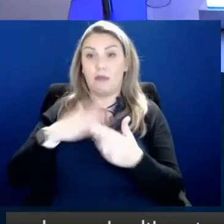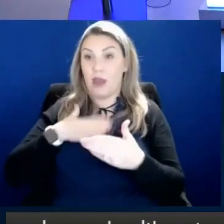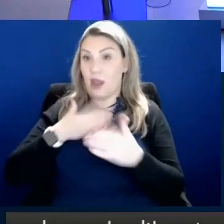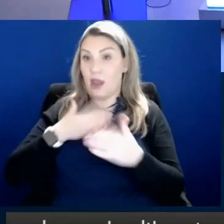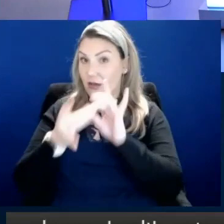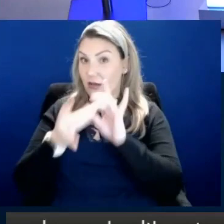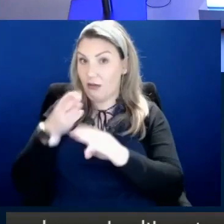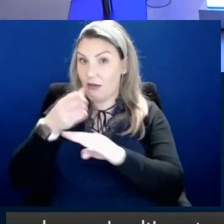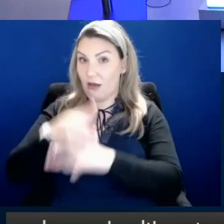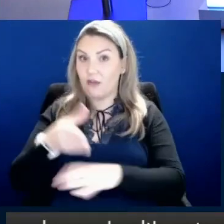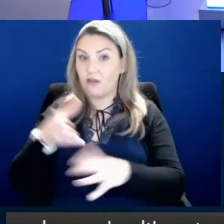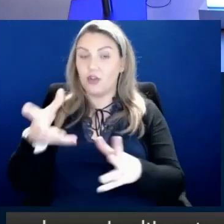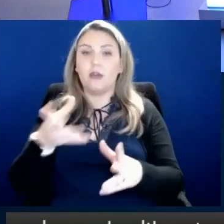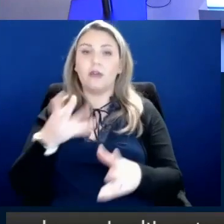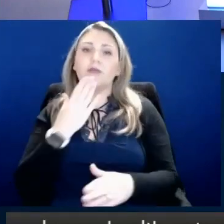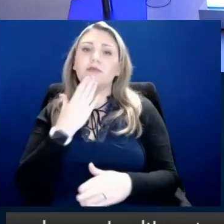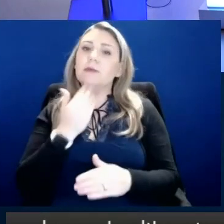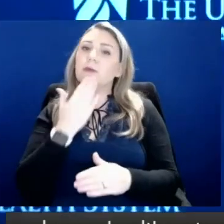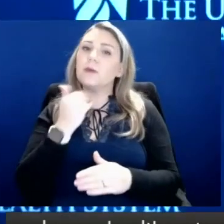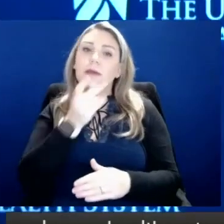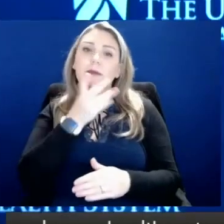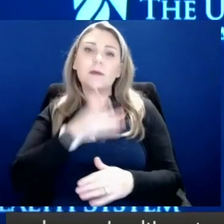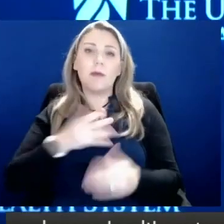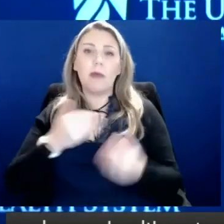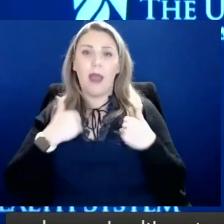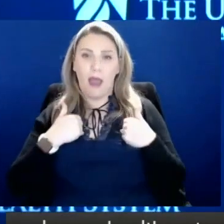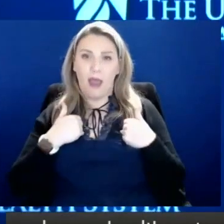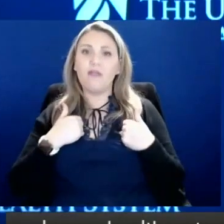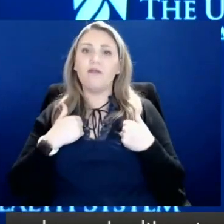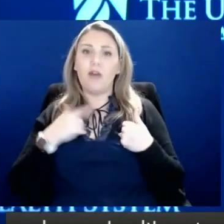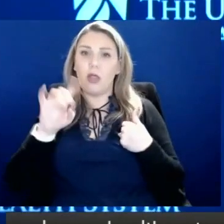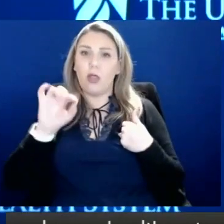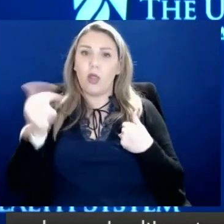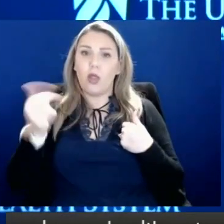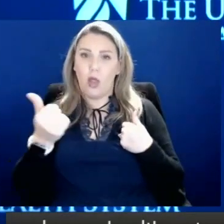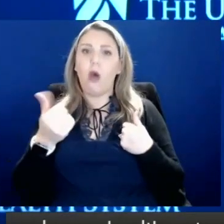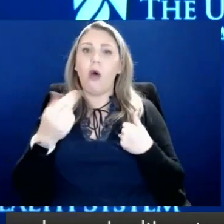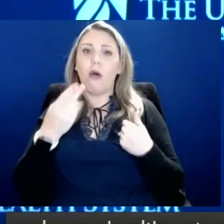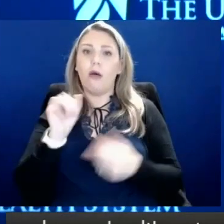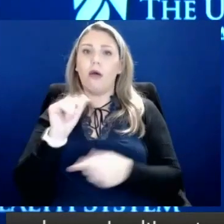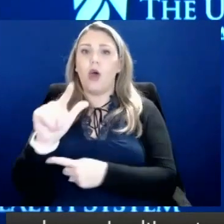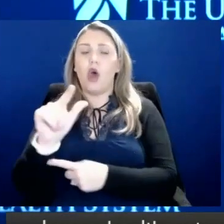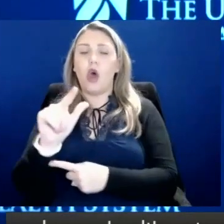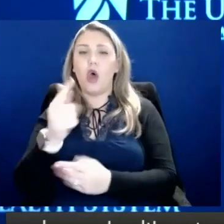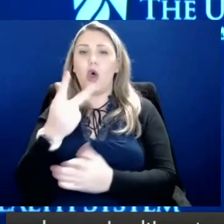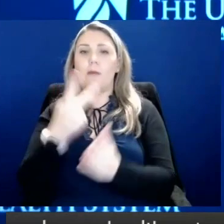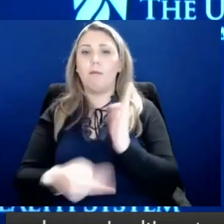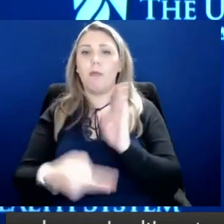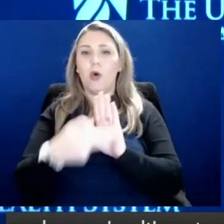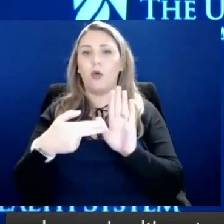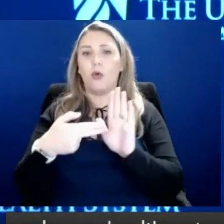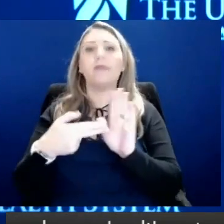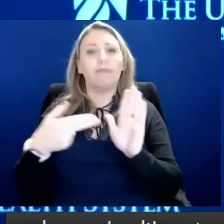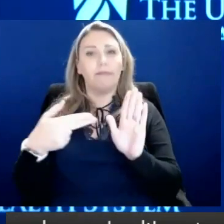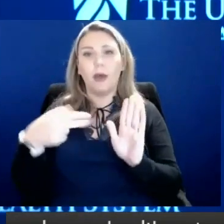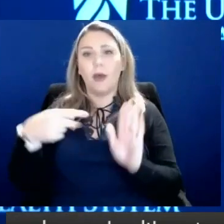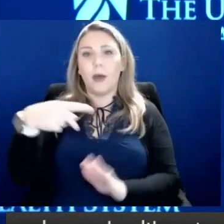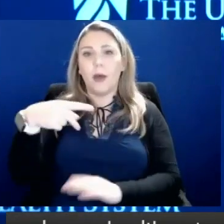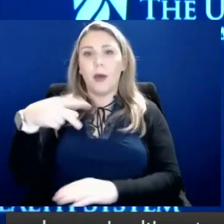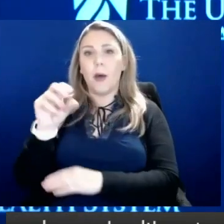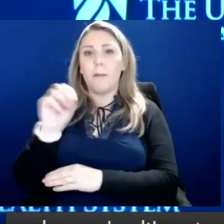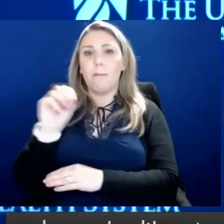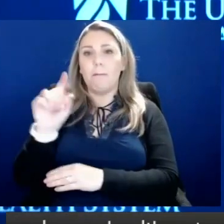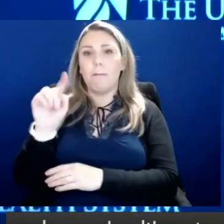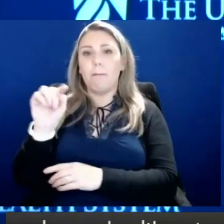the sweetest women, and they have long haul. They were both diagnosed with POTS, which is a nervous system disorder that causes exactly what